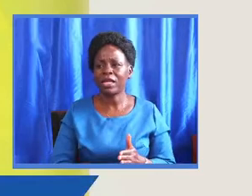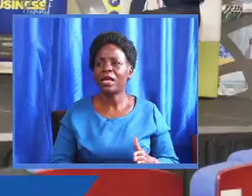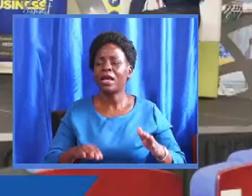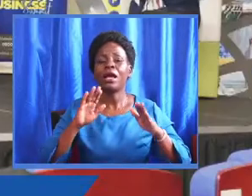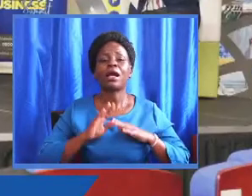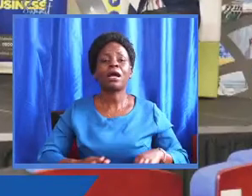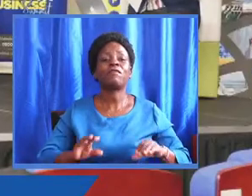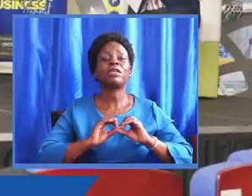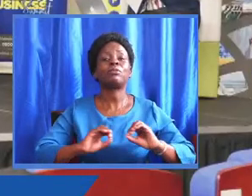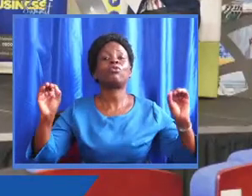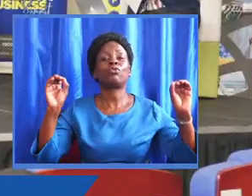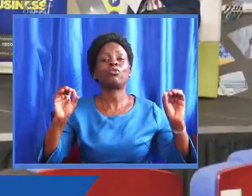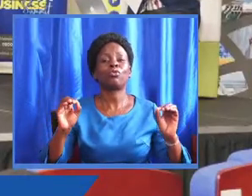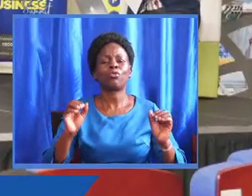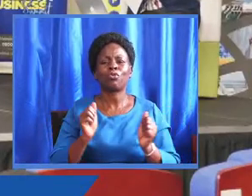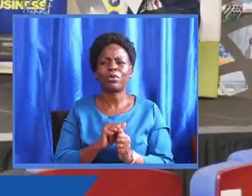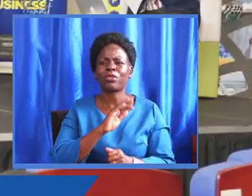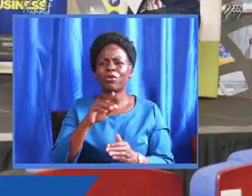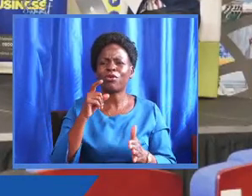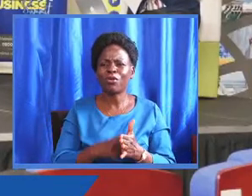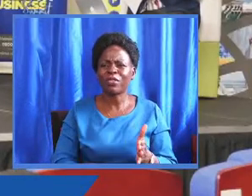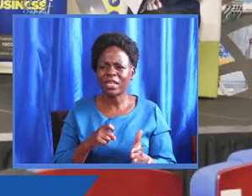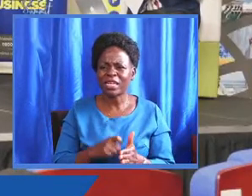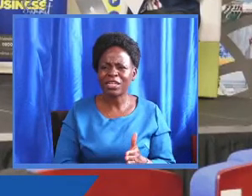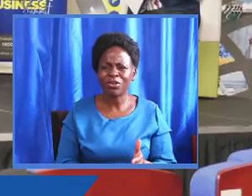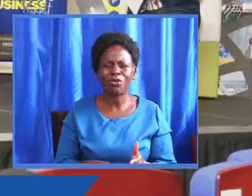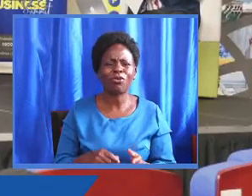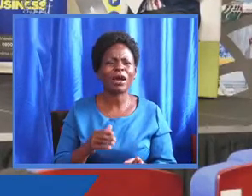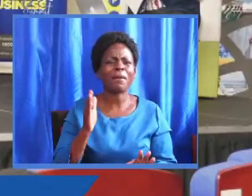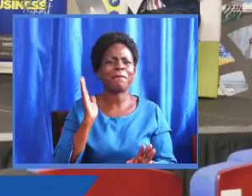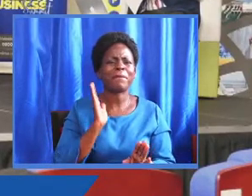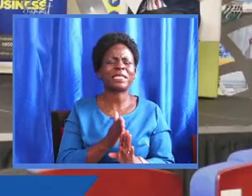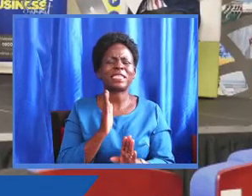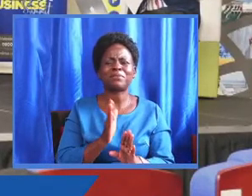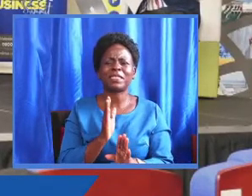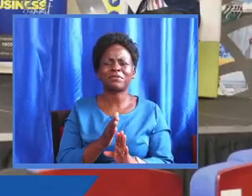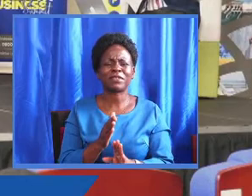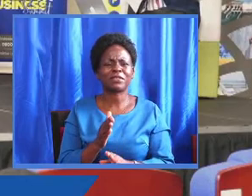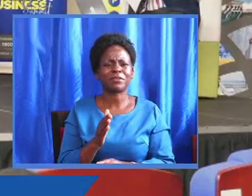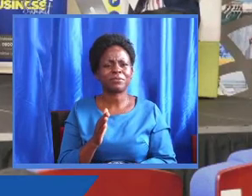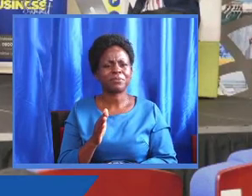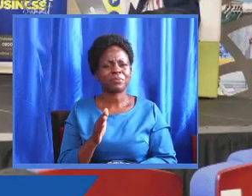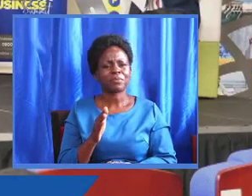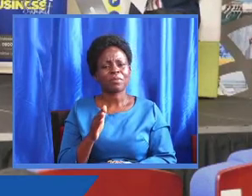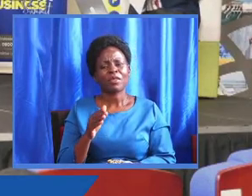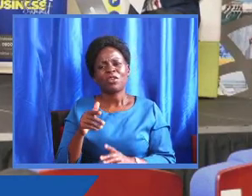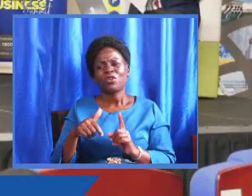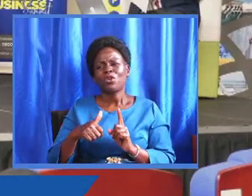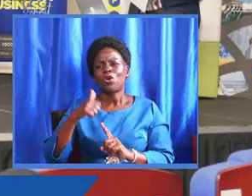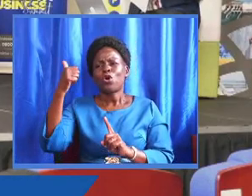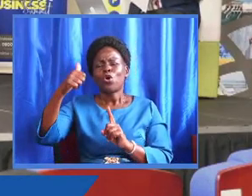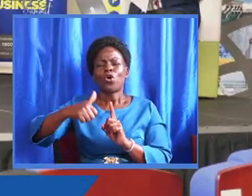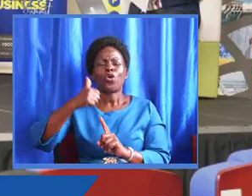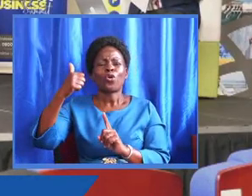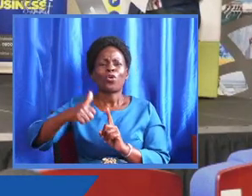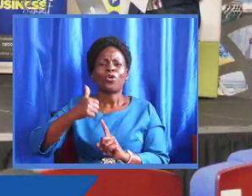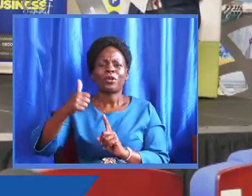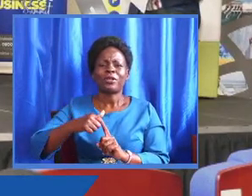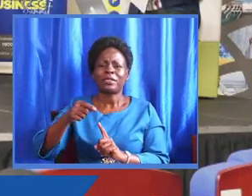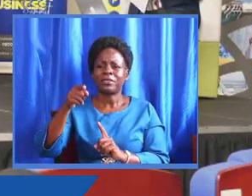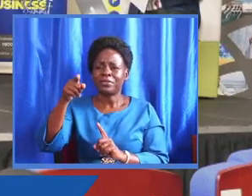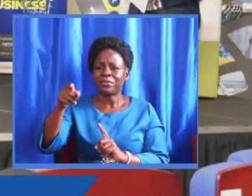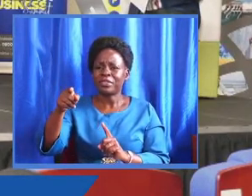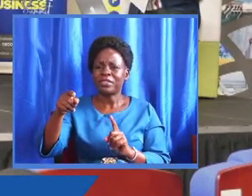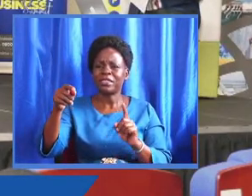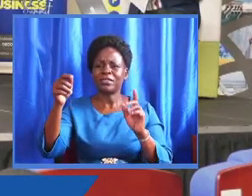Uncomfortable with all the taxes or a particular one. You know, rental... She has